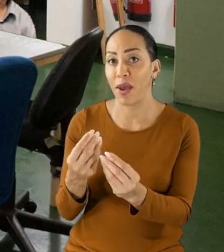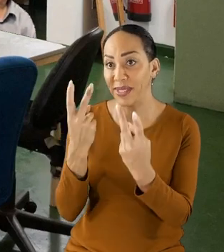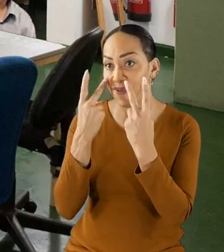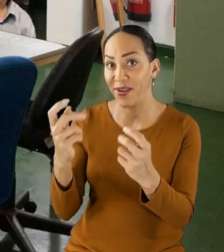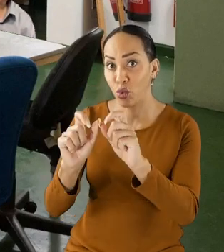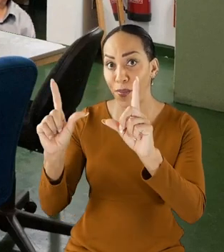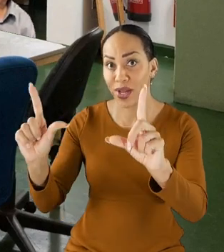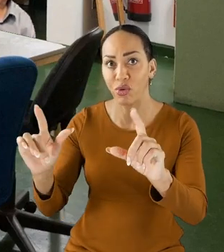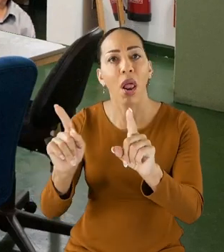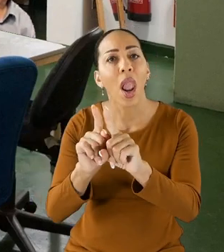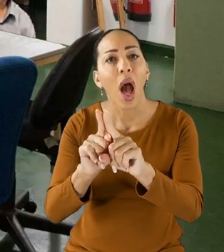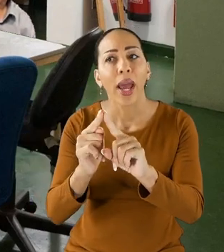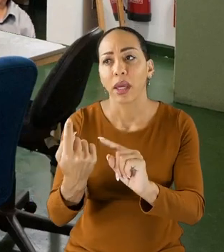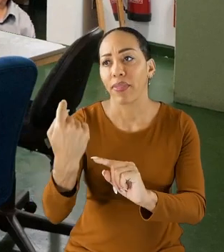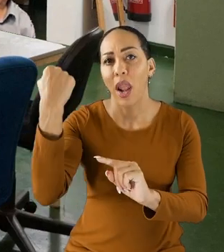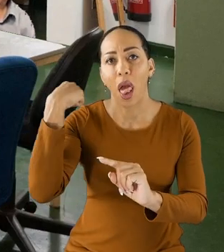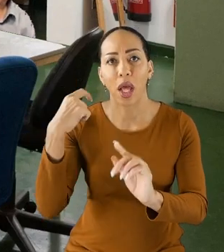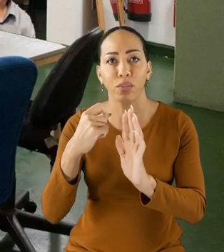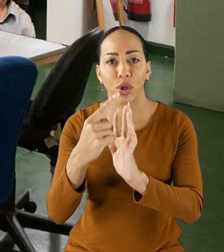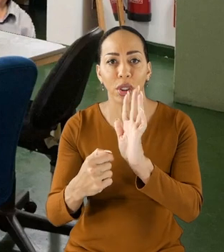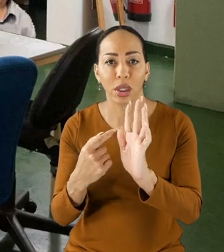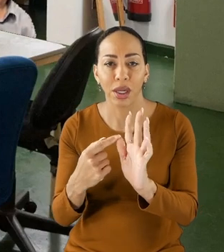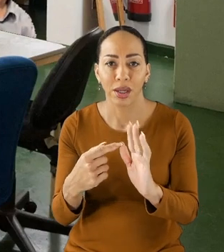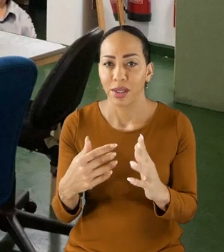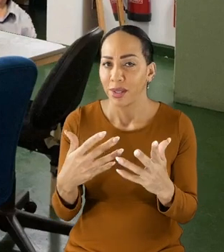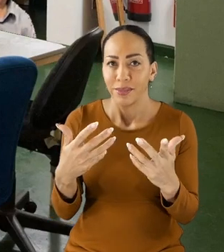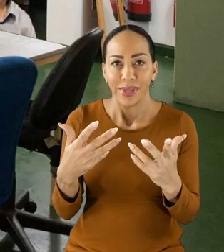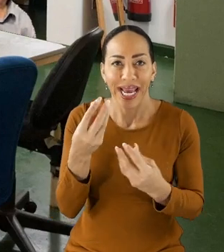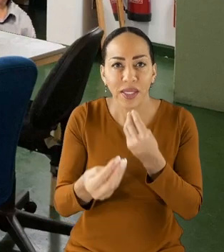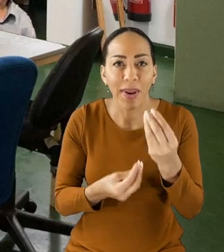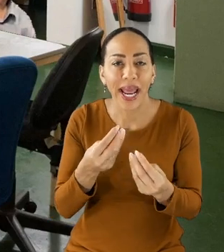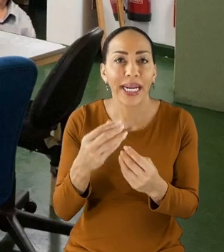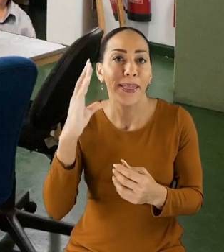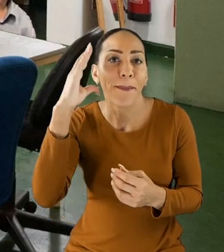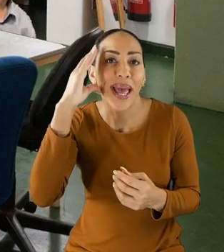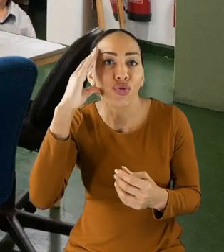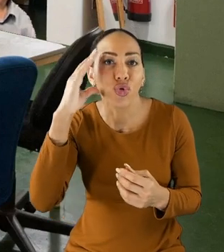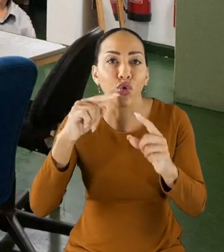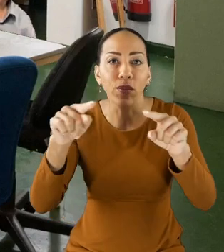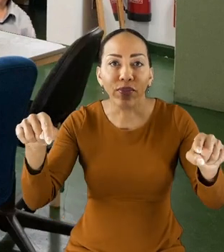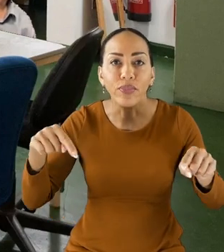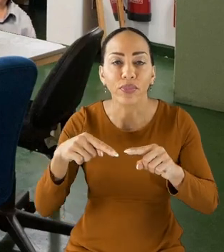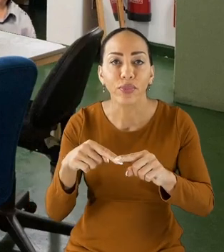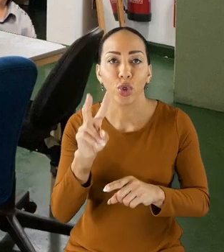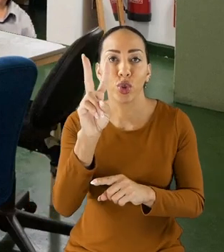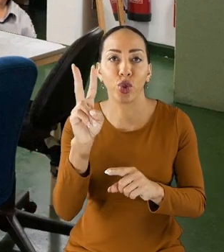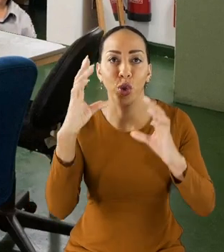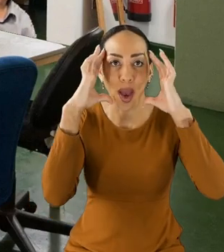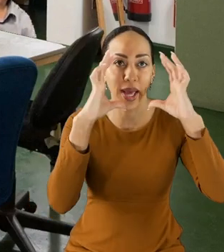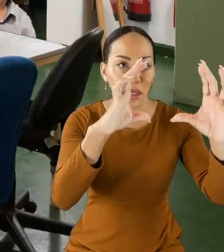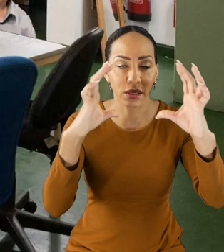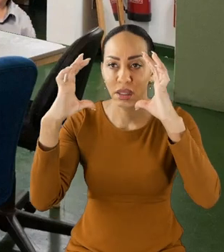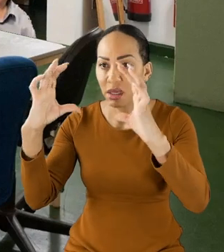seeing. Like you take the last one there, it's describing the detritus on the floor of the bedroom, the two